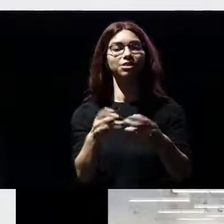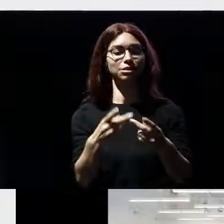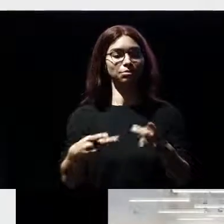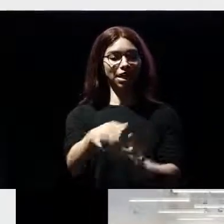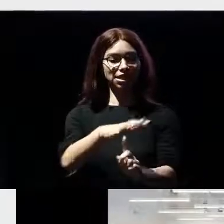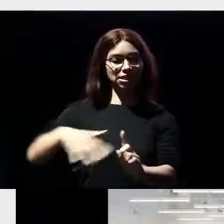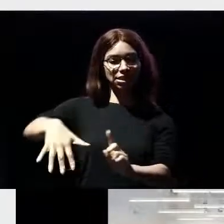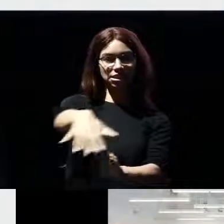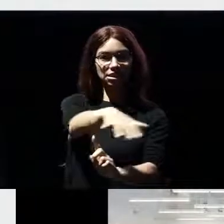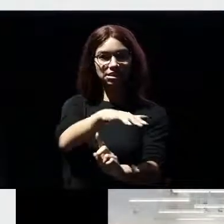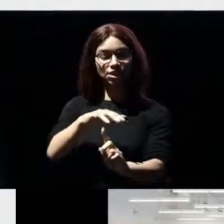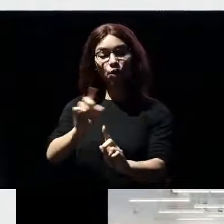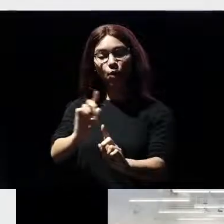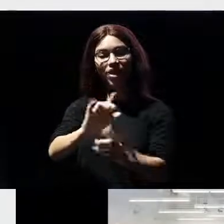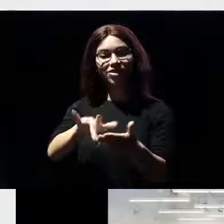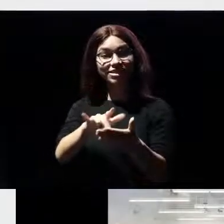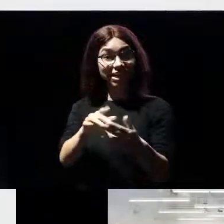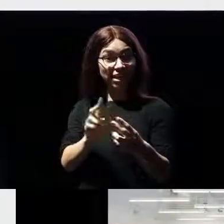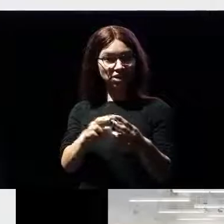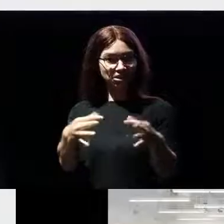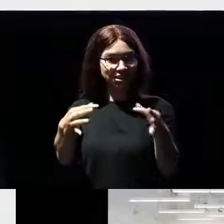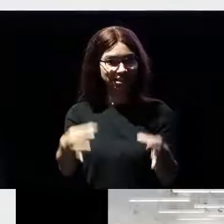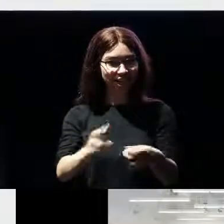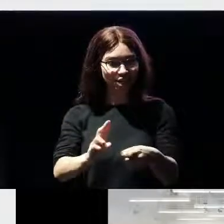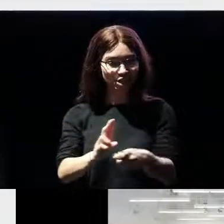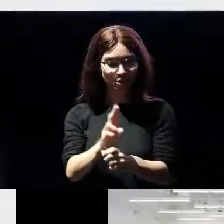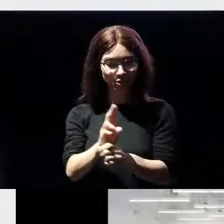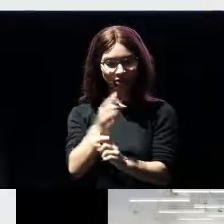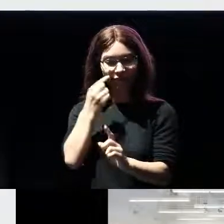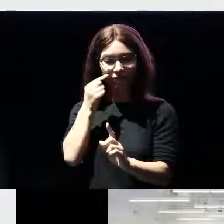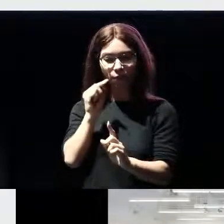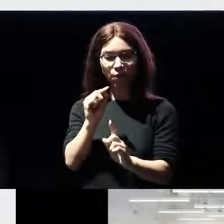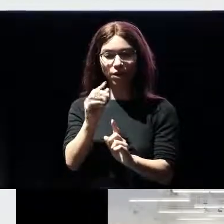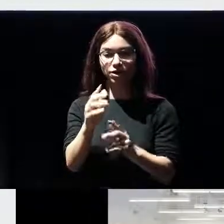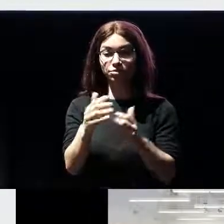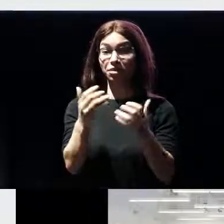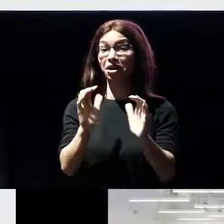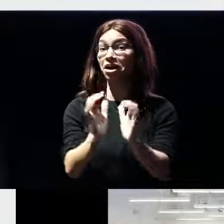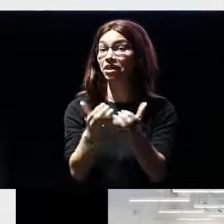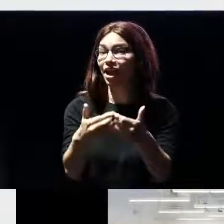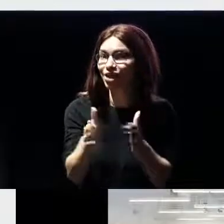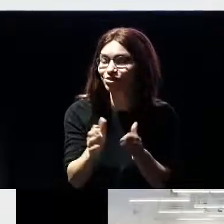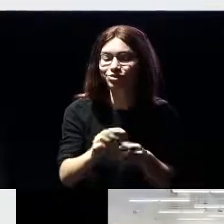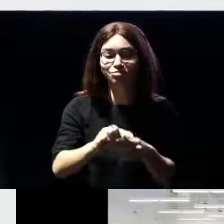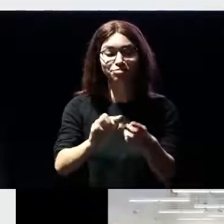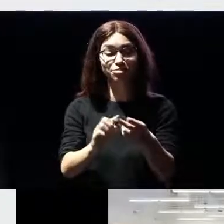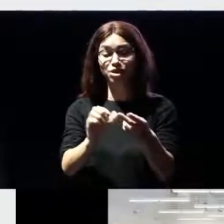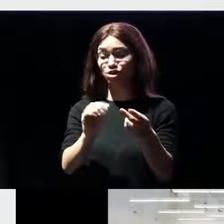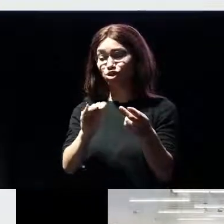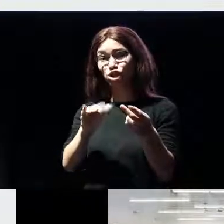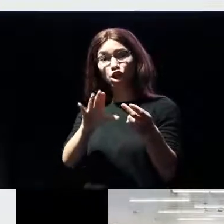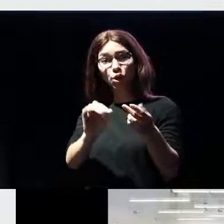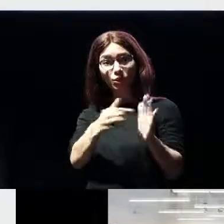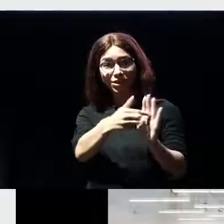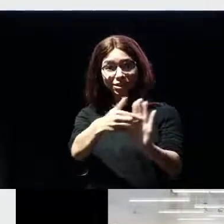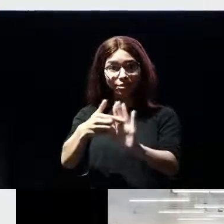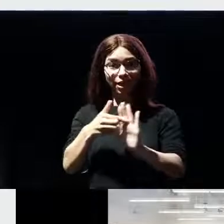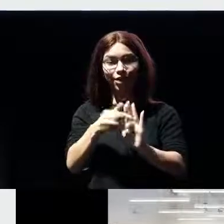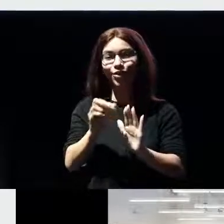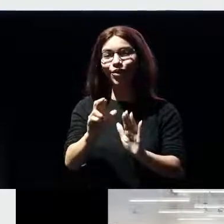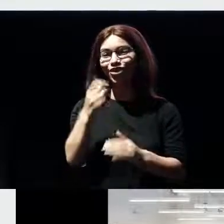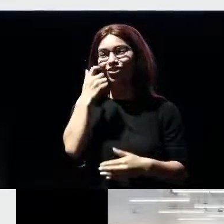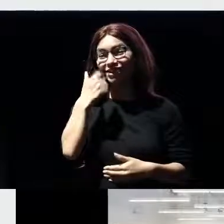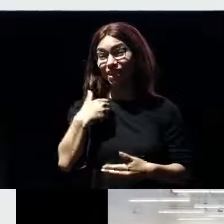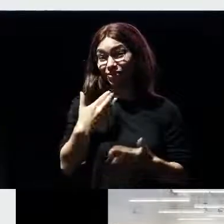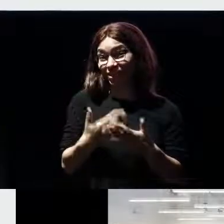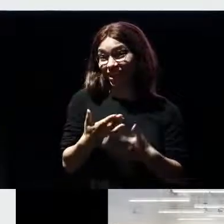where the center can either use those spaces as classroom spaces, as studio spaces, or when I was there